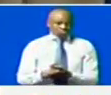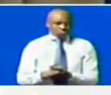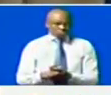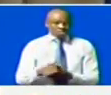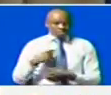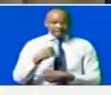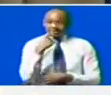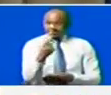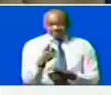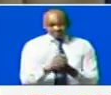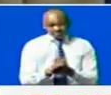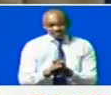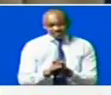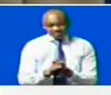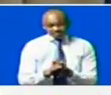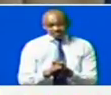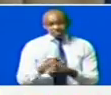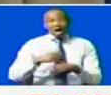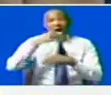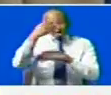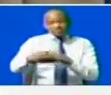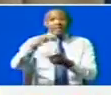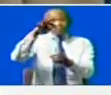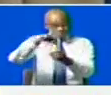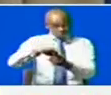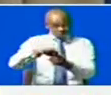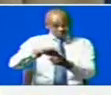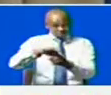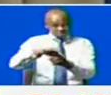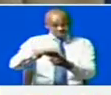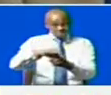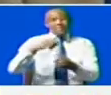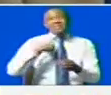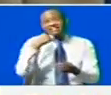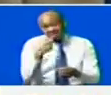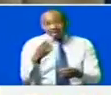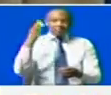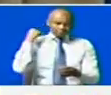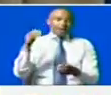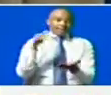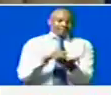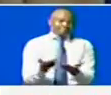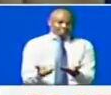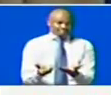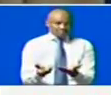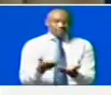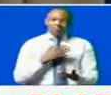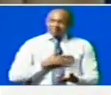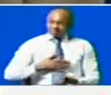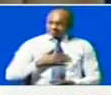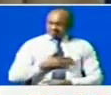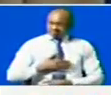I say that after you vote, and I have said this before,